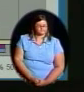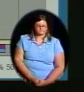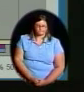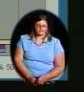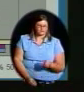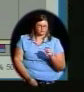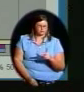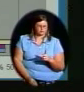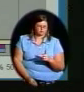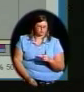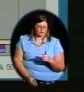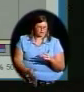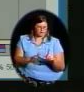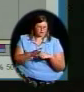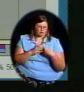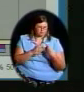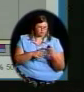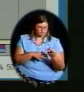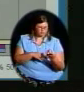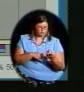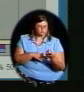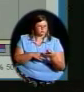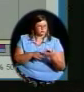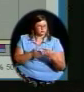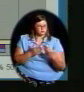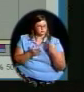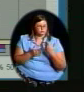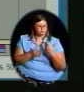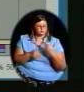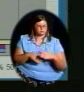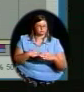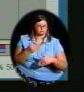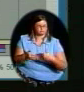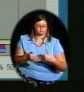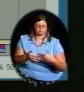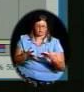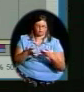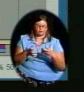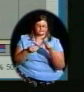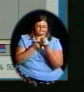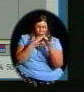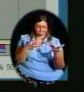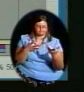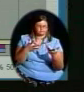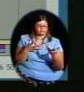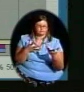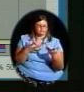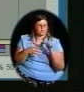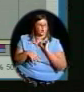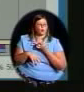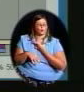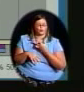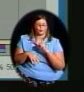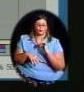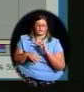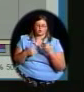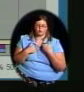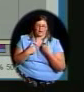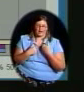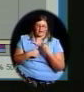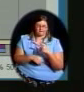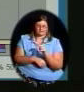Okay. Before we get into these next slides, I want to share something with you. We do have Title IV